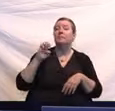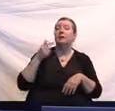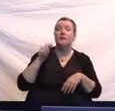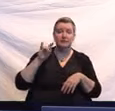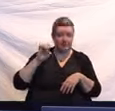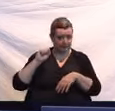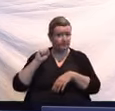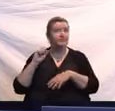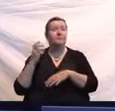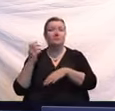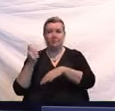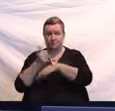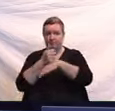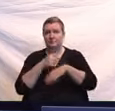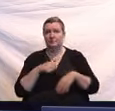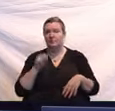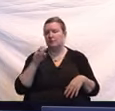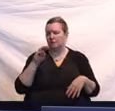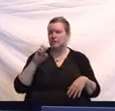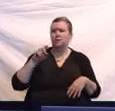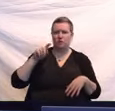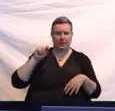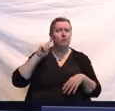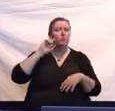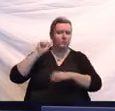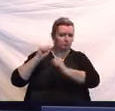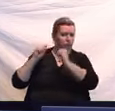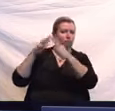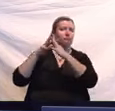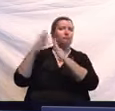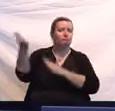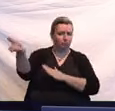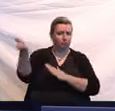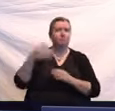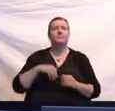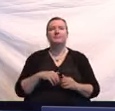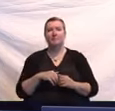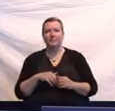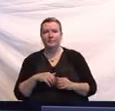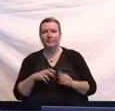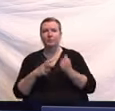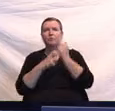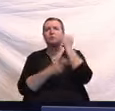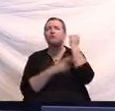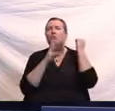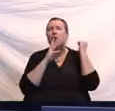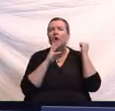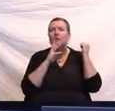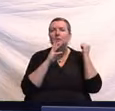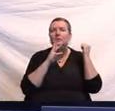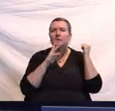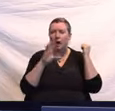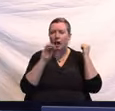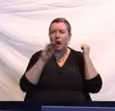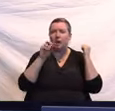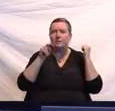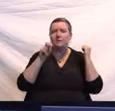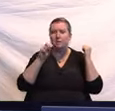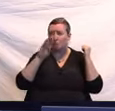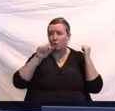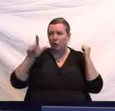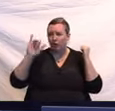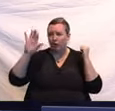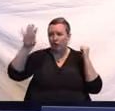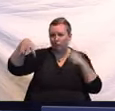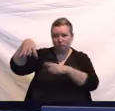15th at the Bridgewater Commons Mall. The site will be stood up at the previous location of the Lord